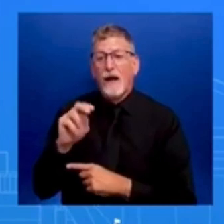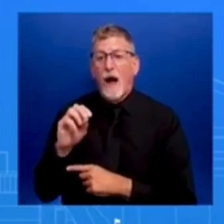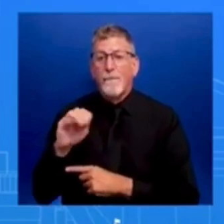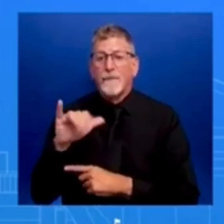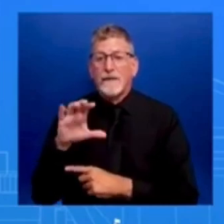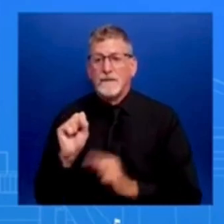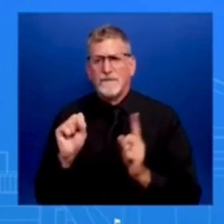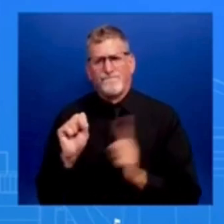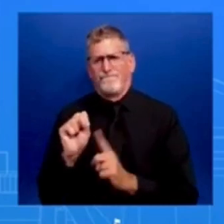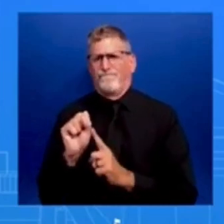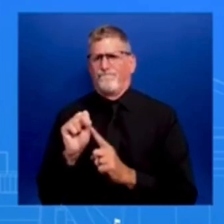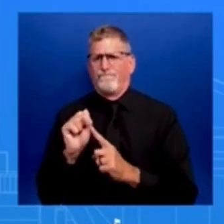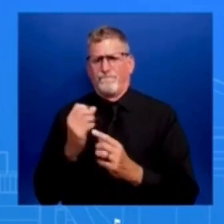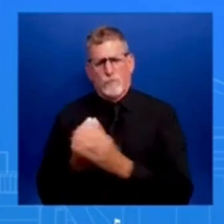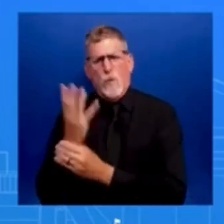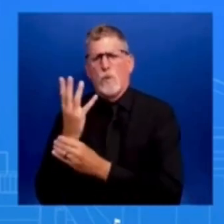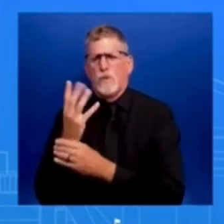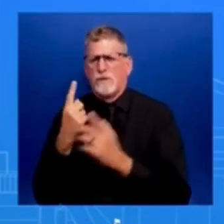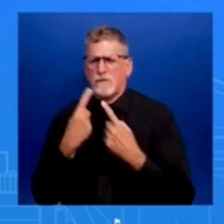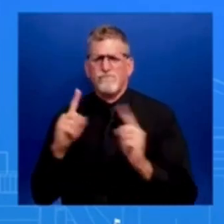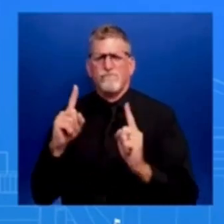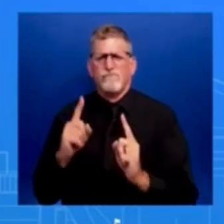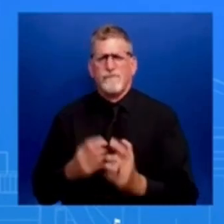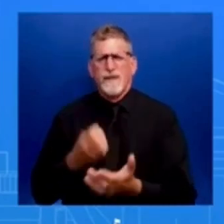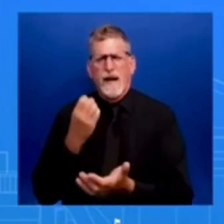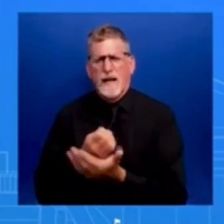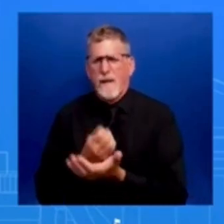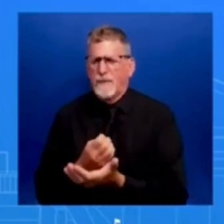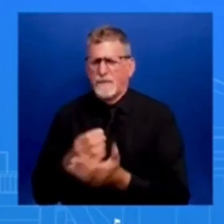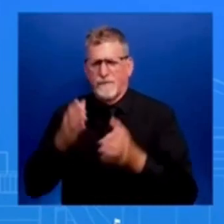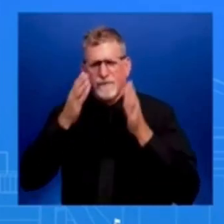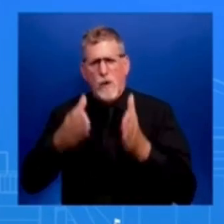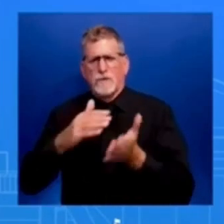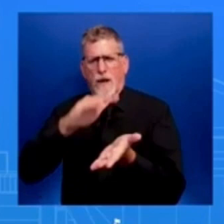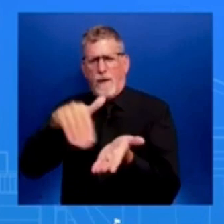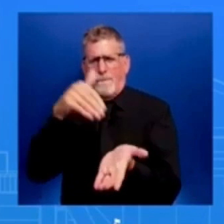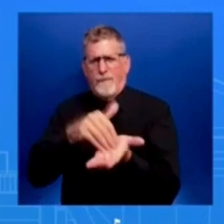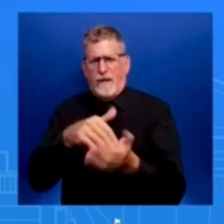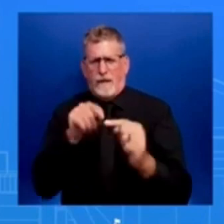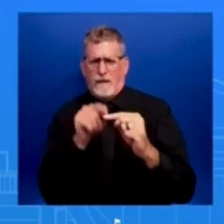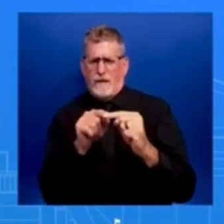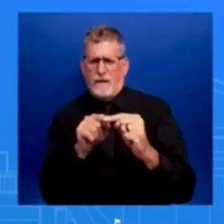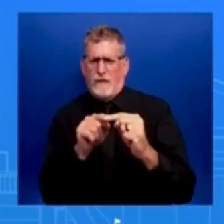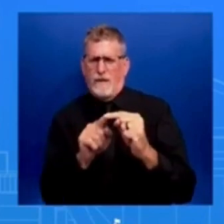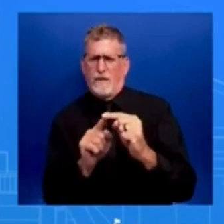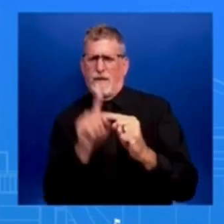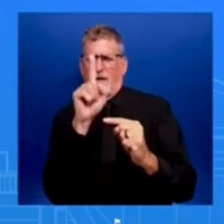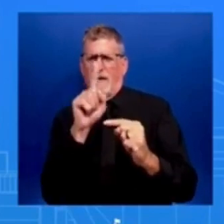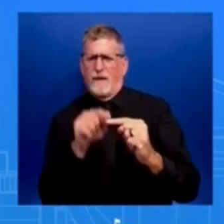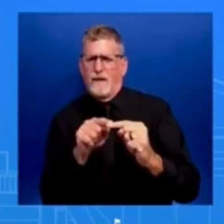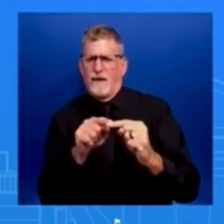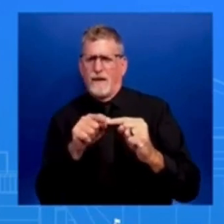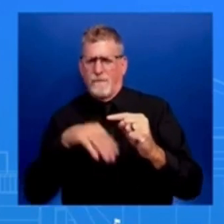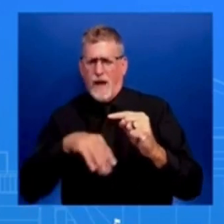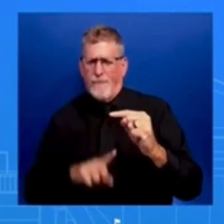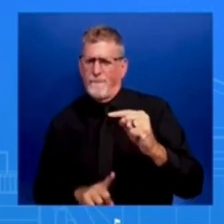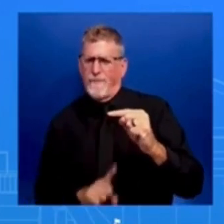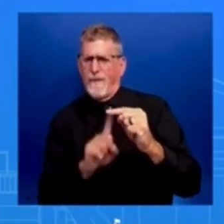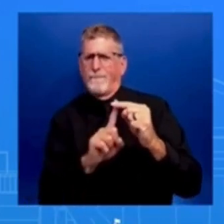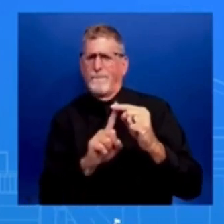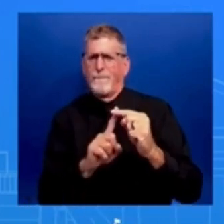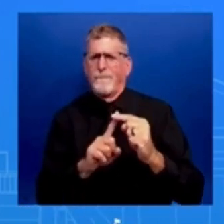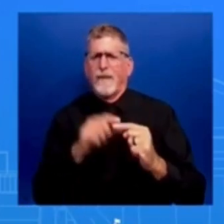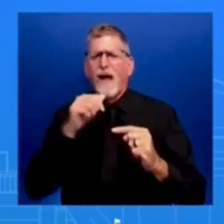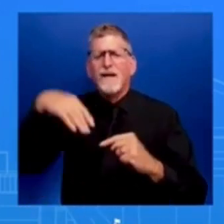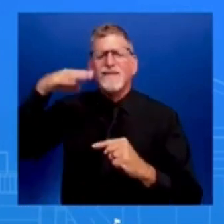down. Unemployment remains below 4%. Inflation has fallen by 2/3. Wages are higher than before the pandemic, and businesses have invested